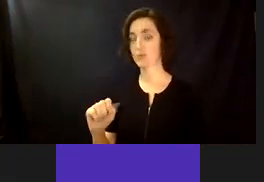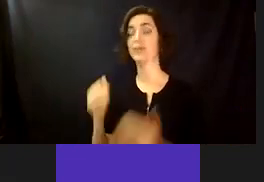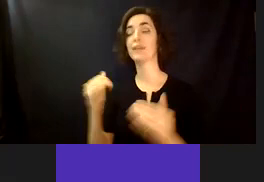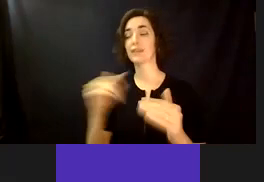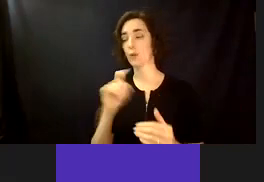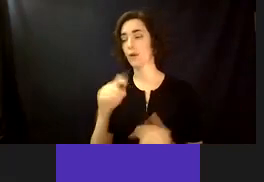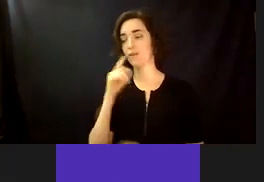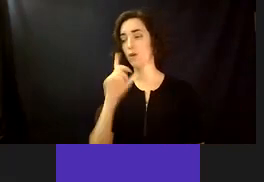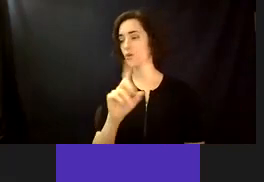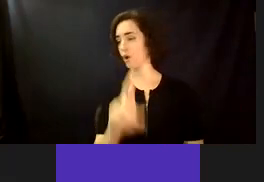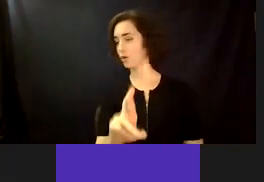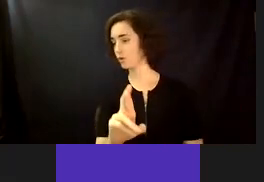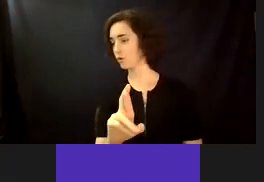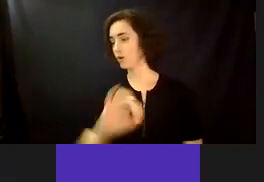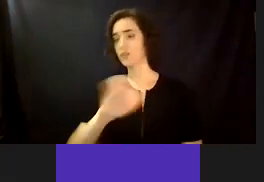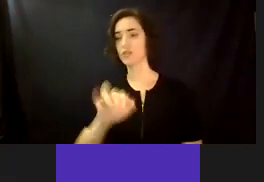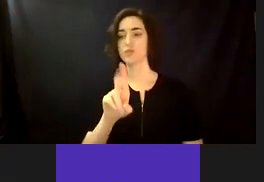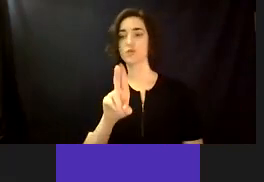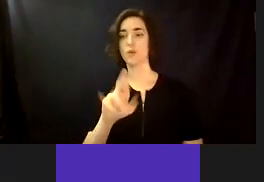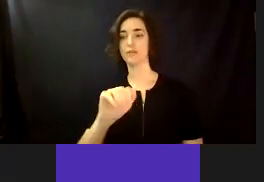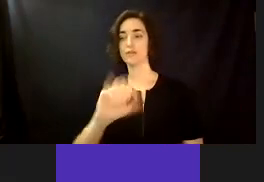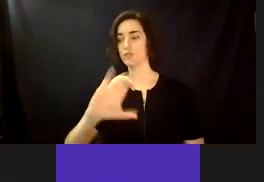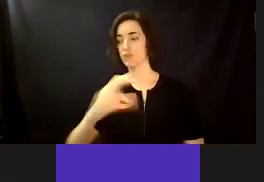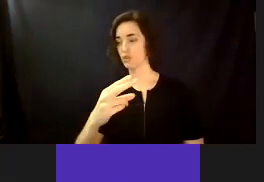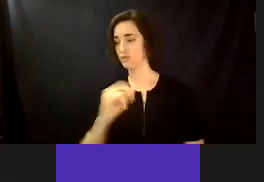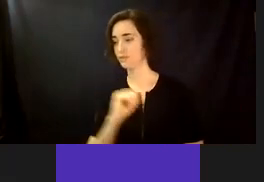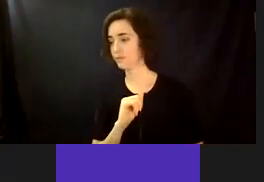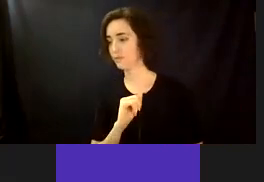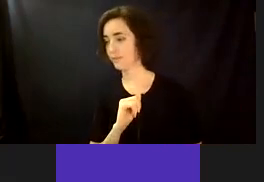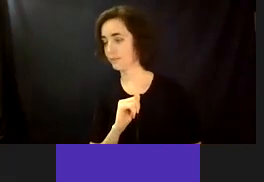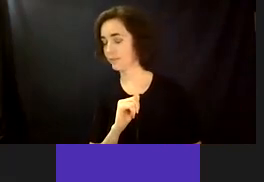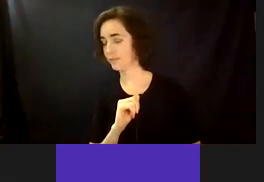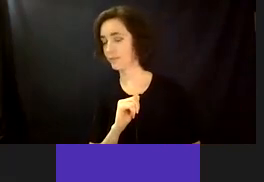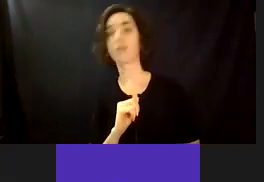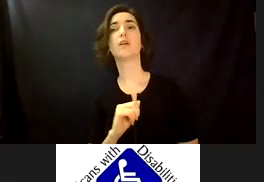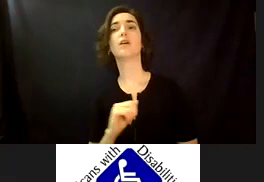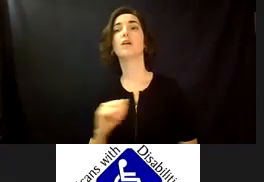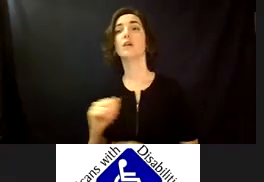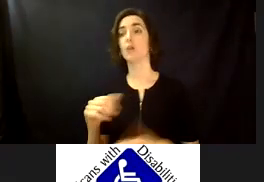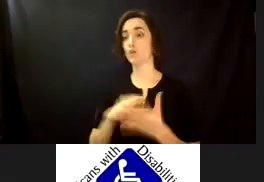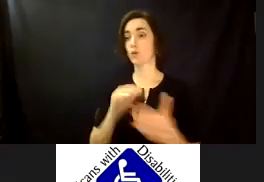What are the requirements for students to attend the PSE programs?